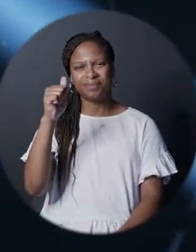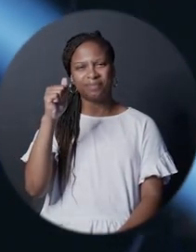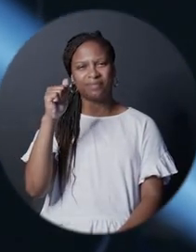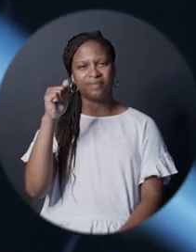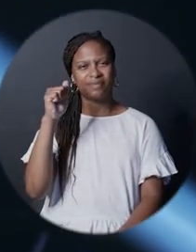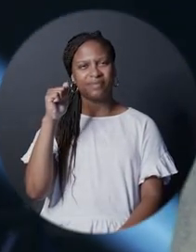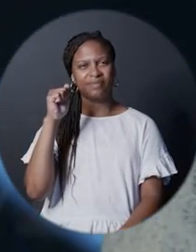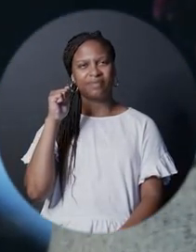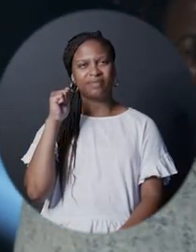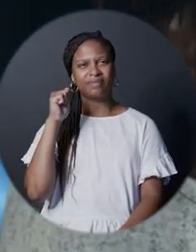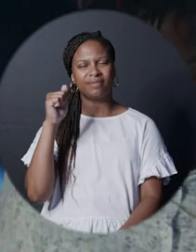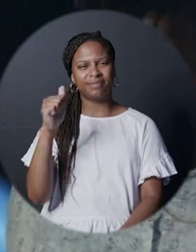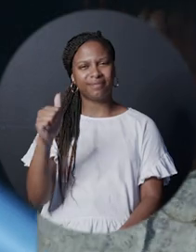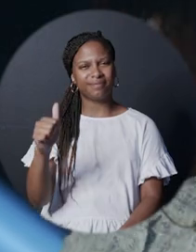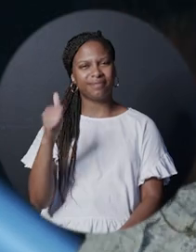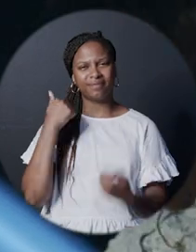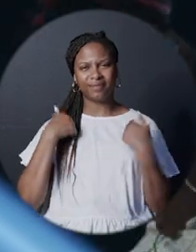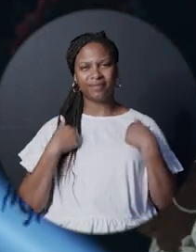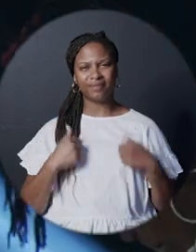'cause He won't